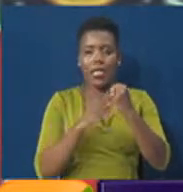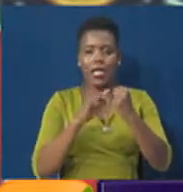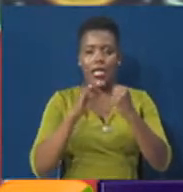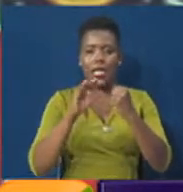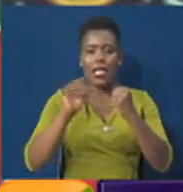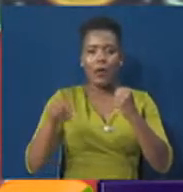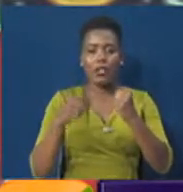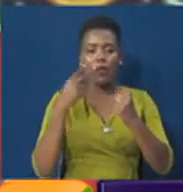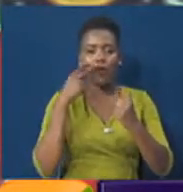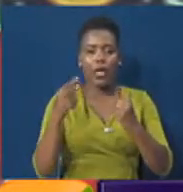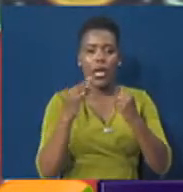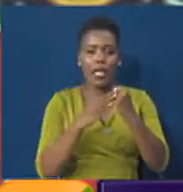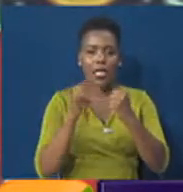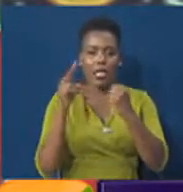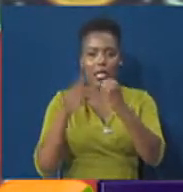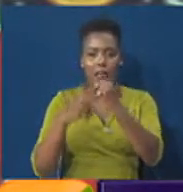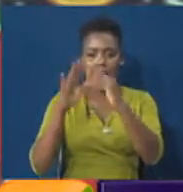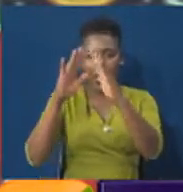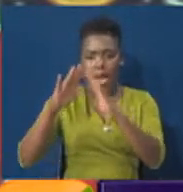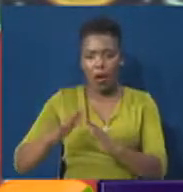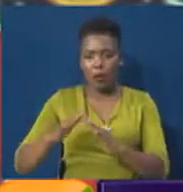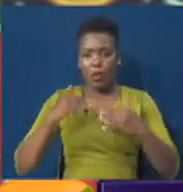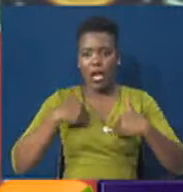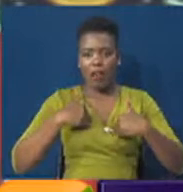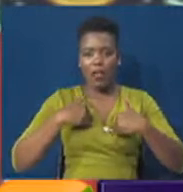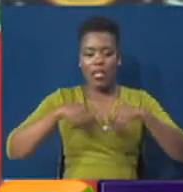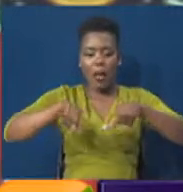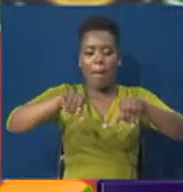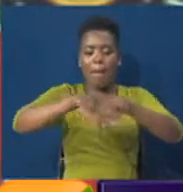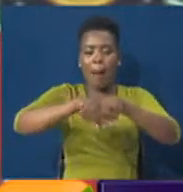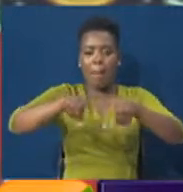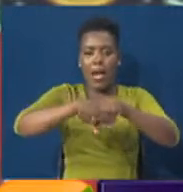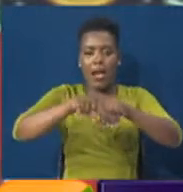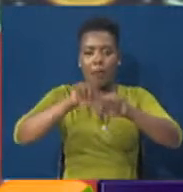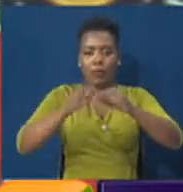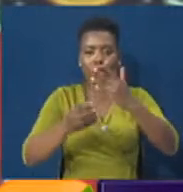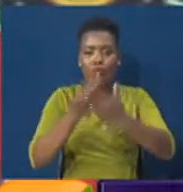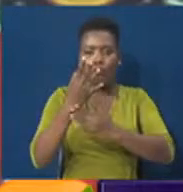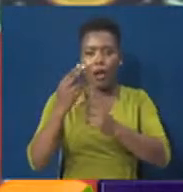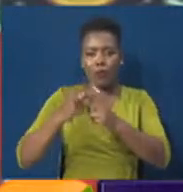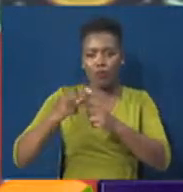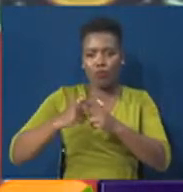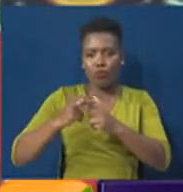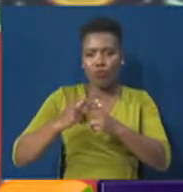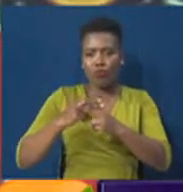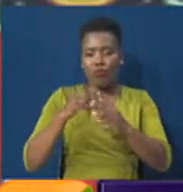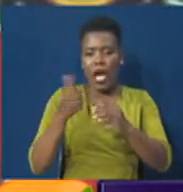38,237 units. We have in the pipeline, soon we are going to launch